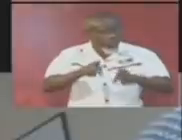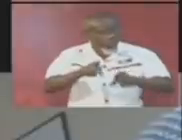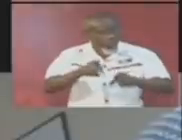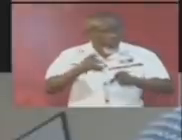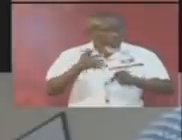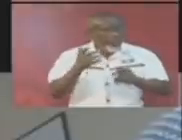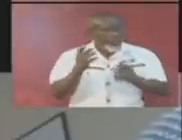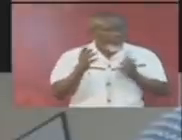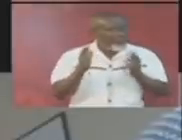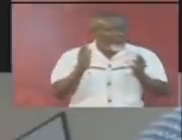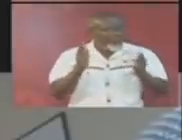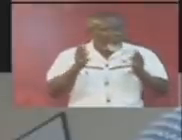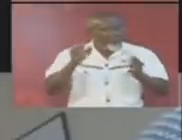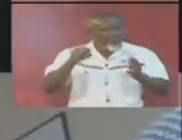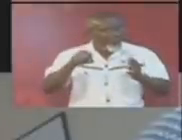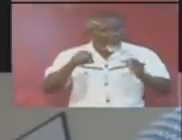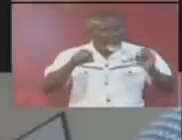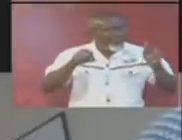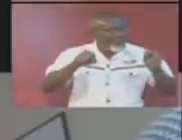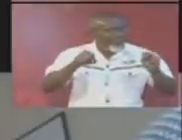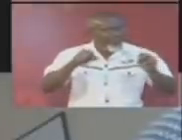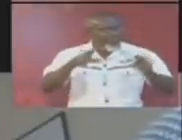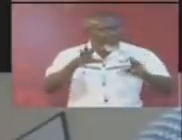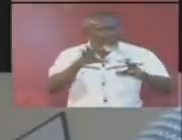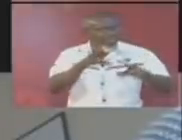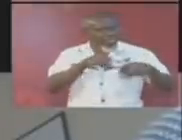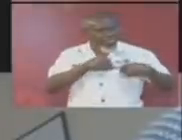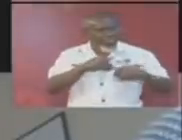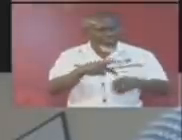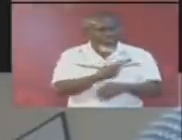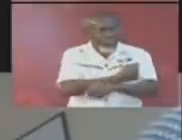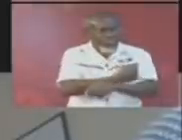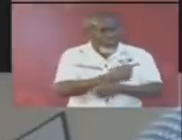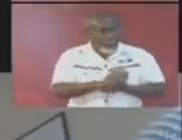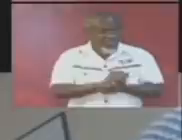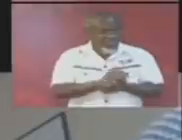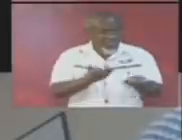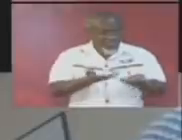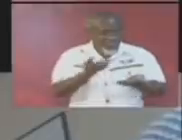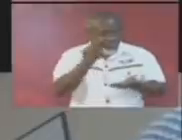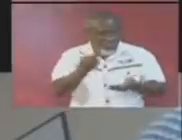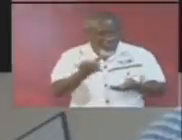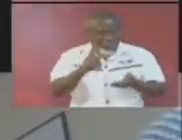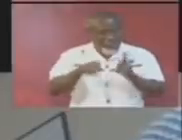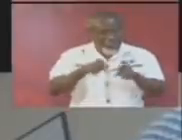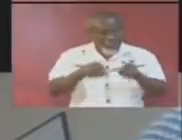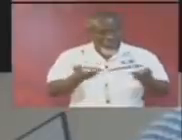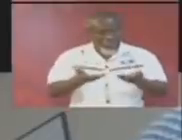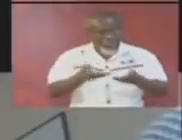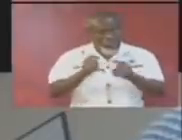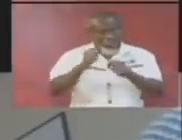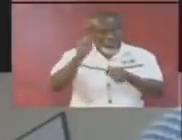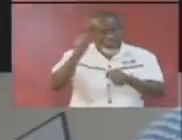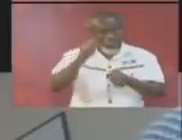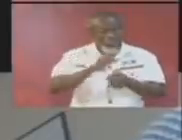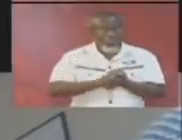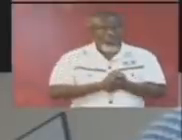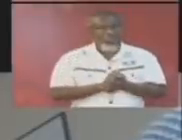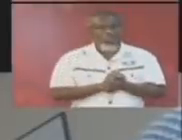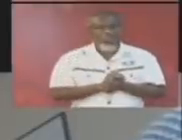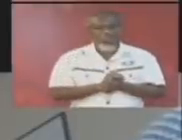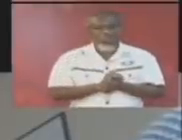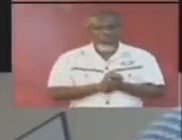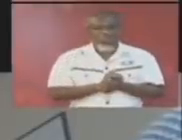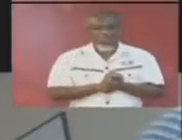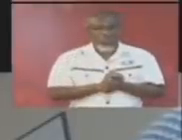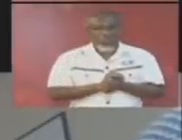we've been seeing in the population. I think it was one of the dailies ran a letter to the editor, I believe.